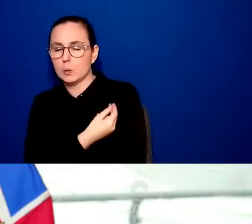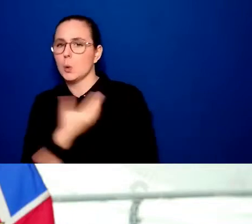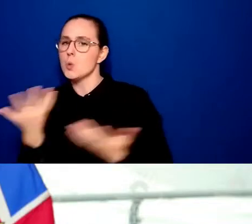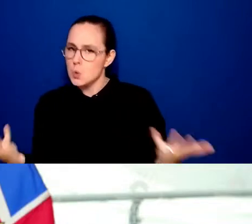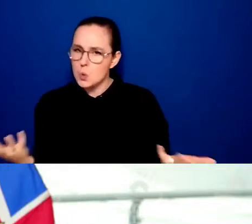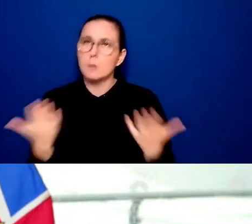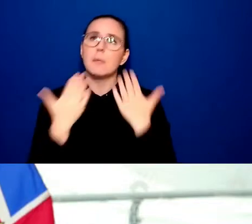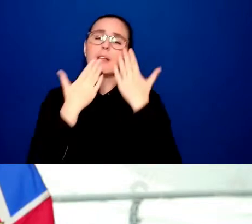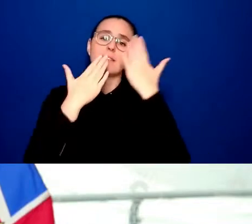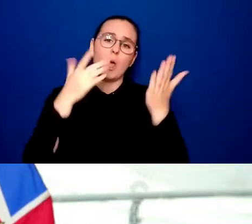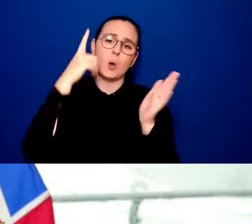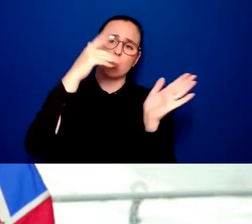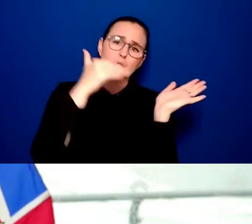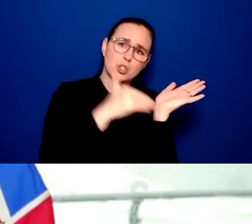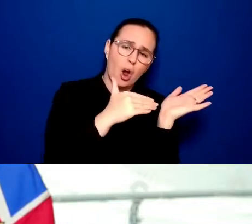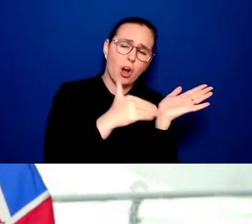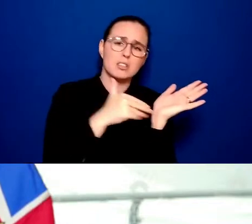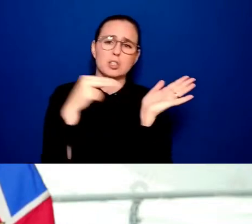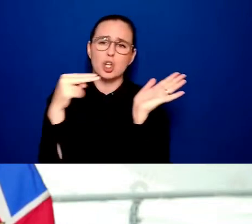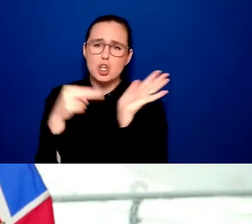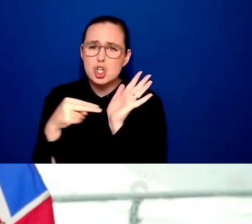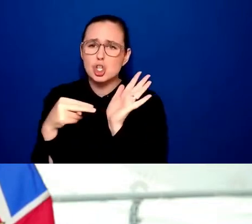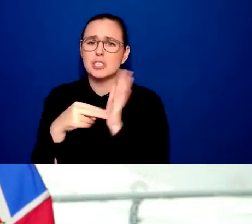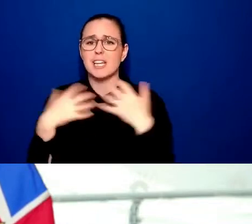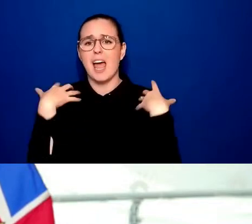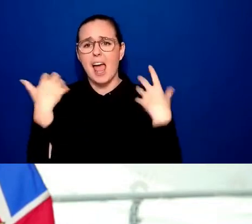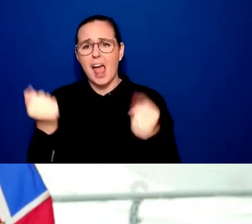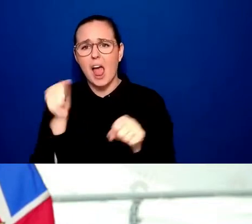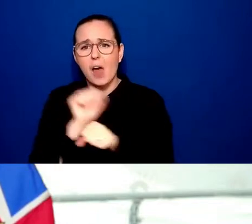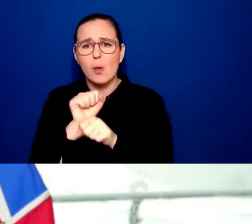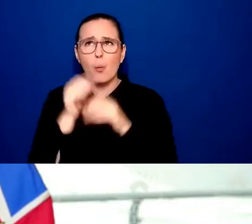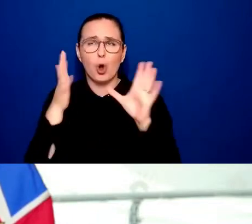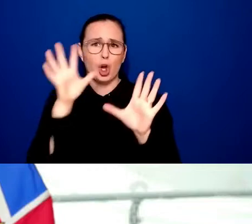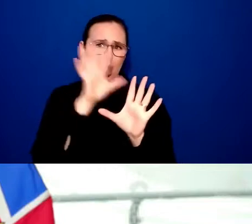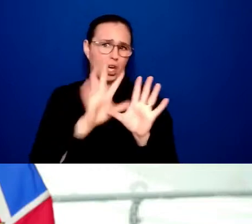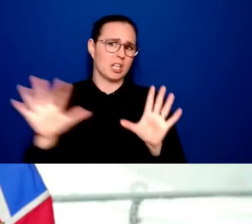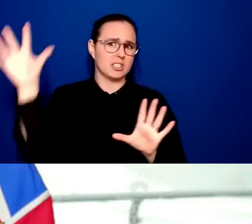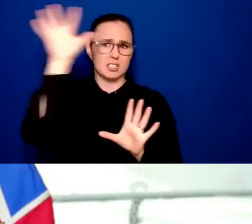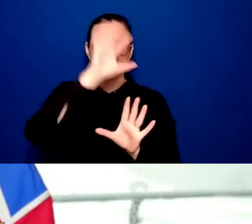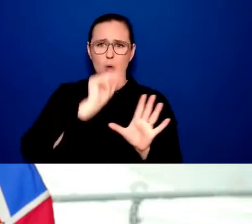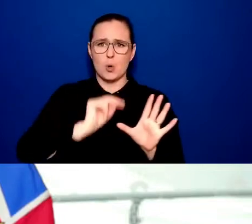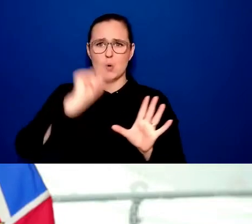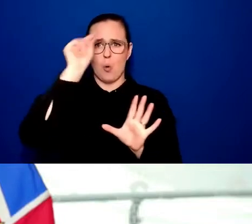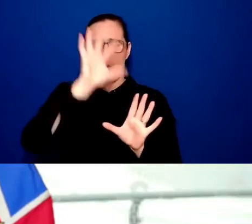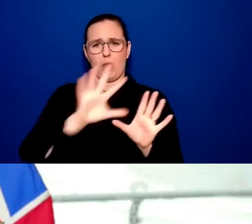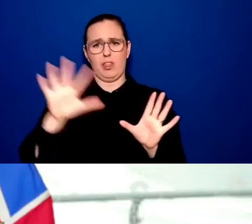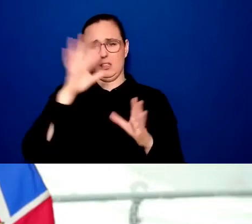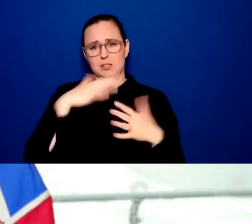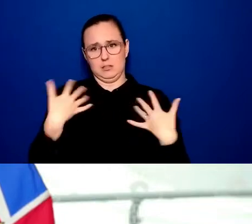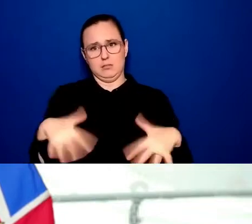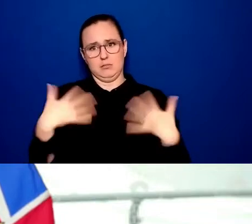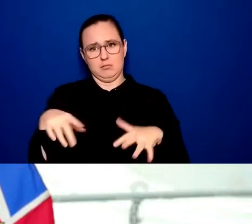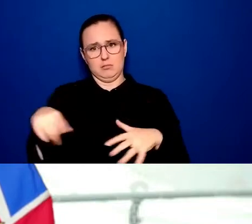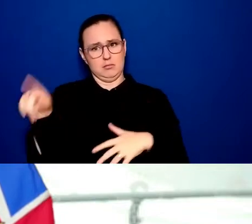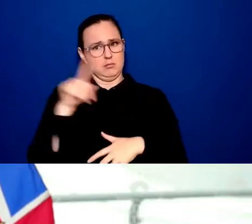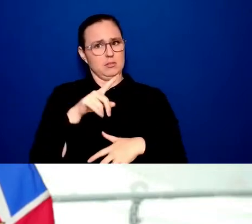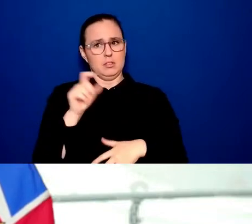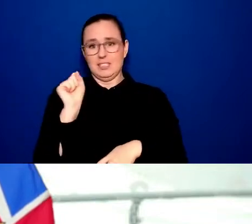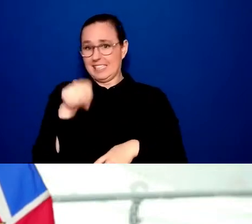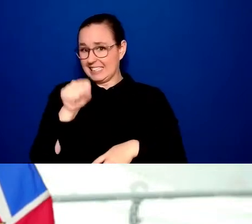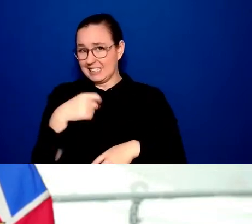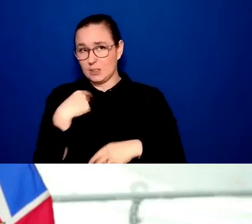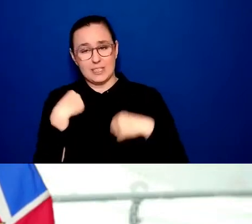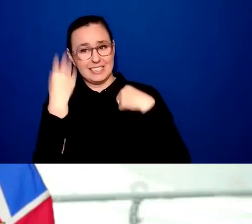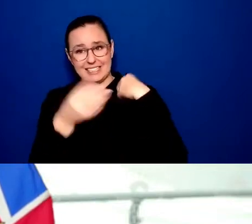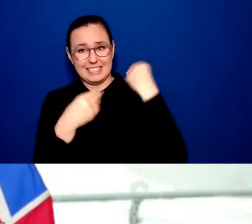of our nurses, of our health sciences professionals, of our healthcare workers across Northern Health, and say that, yes, we are providing additional supports,